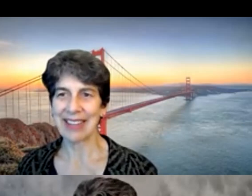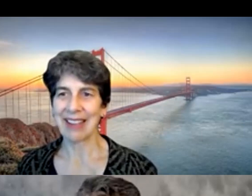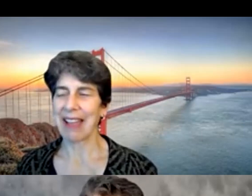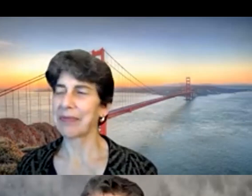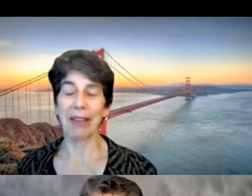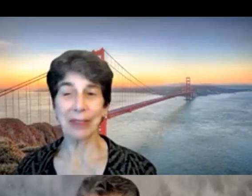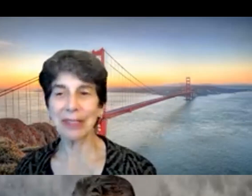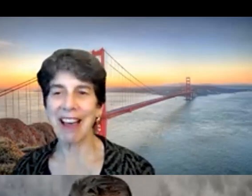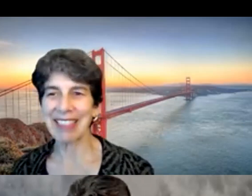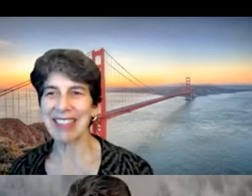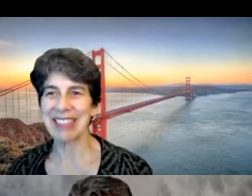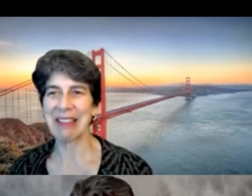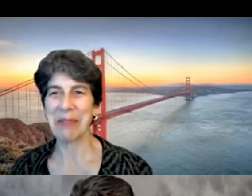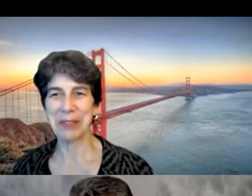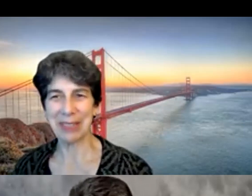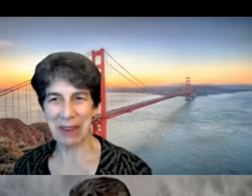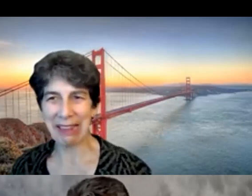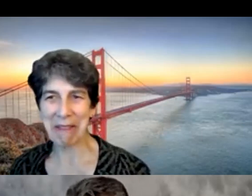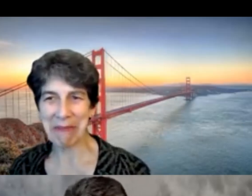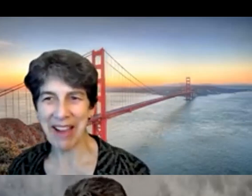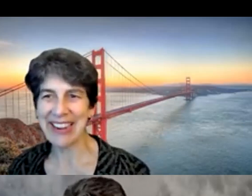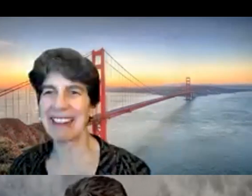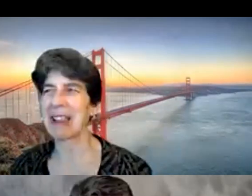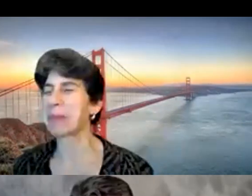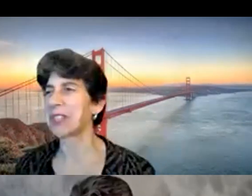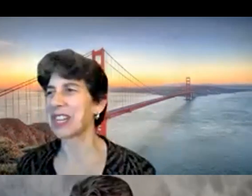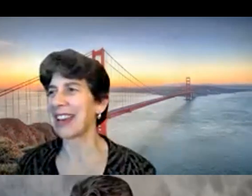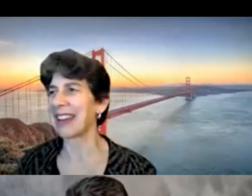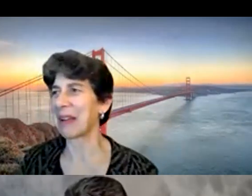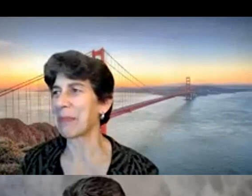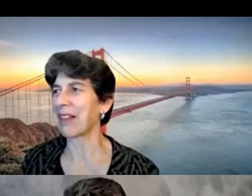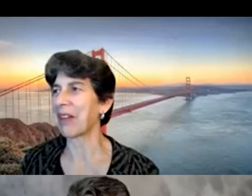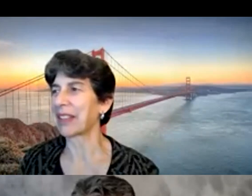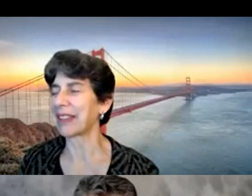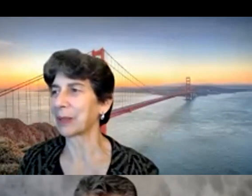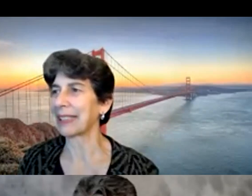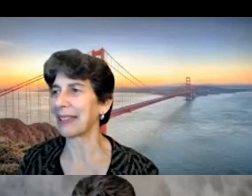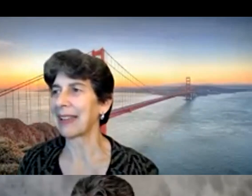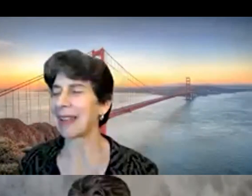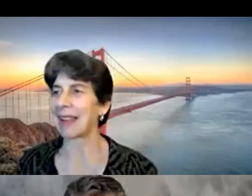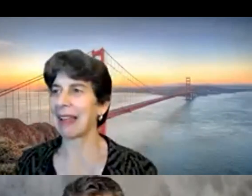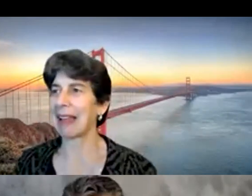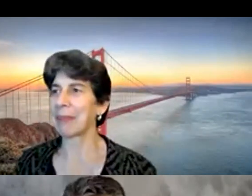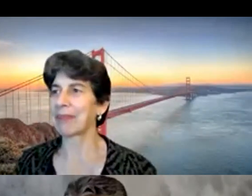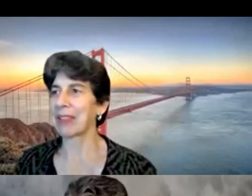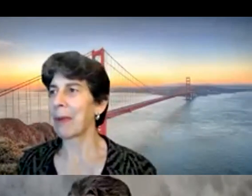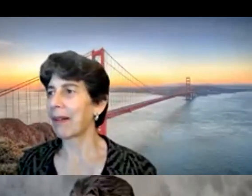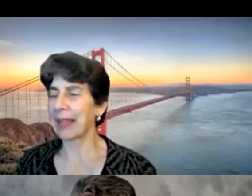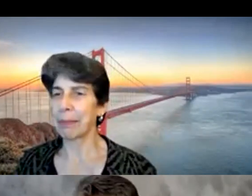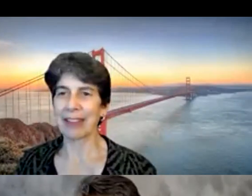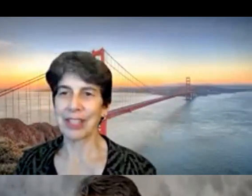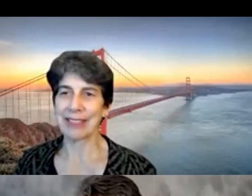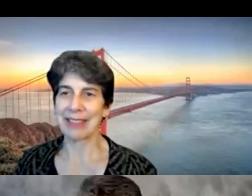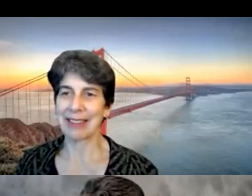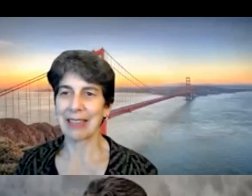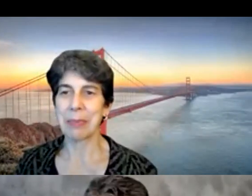important. I've learned a lot this first meeting of mine, and I appreciate all the really smart